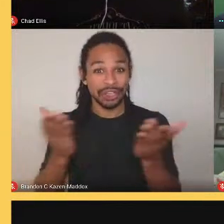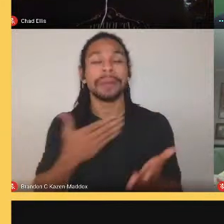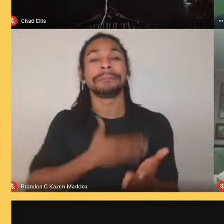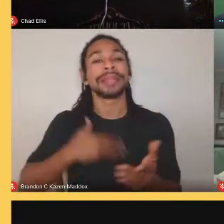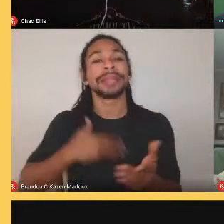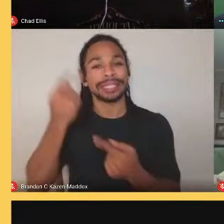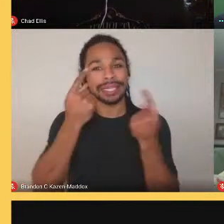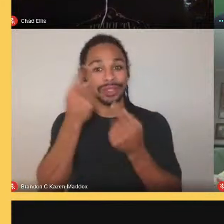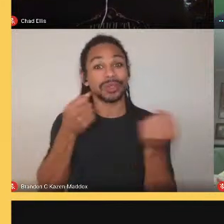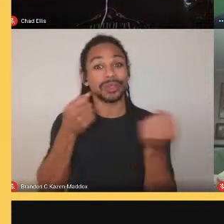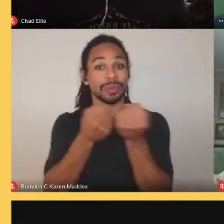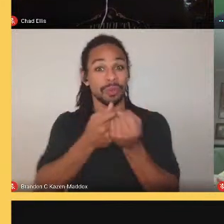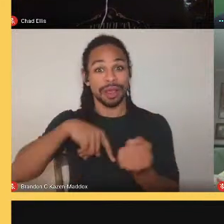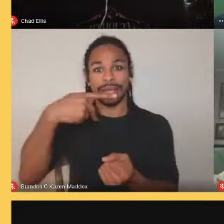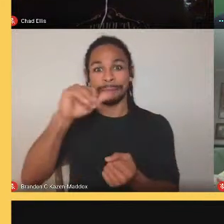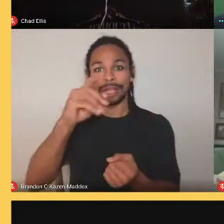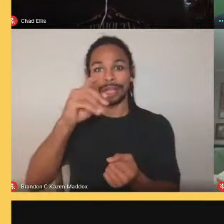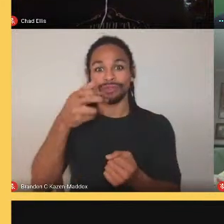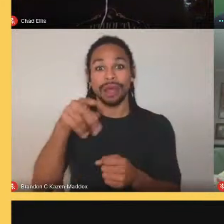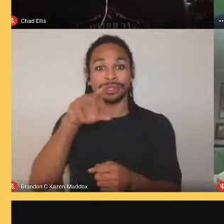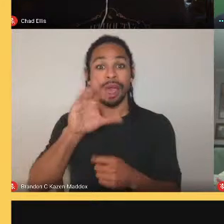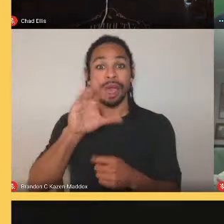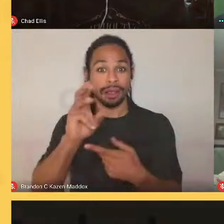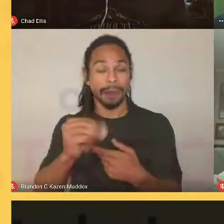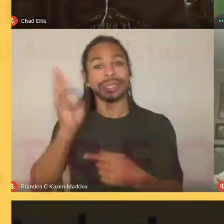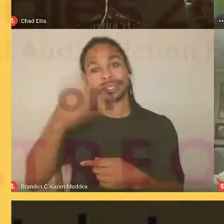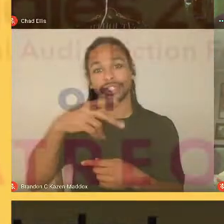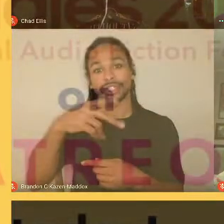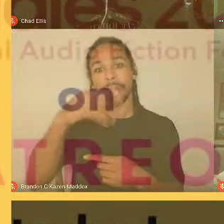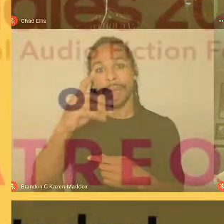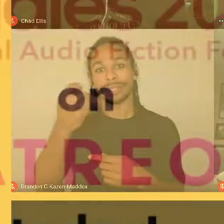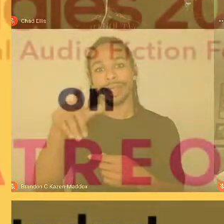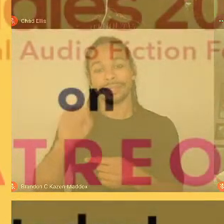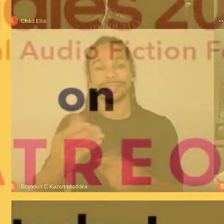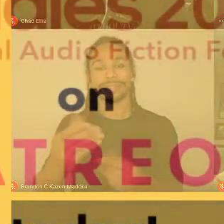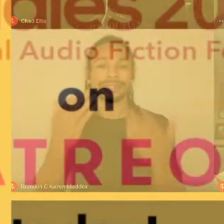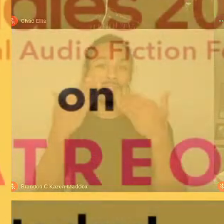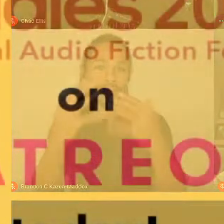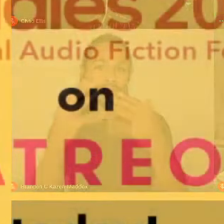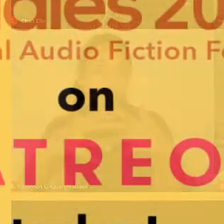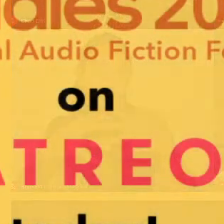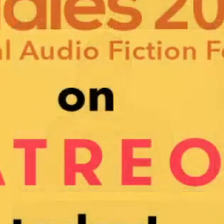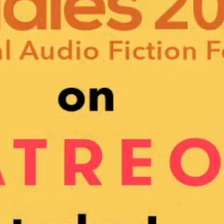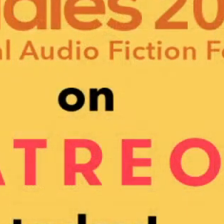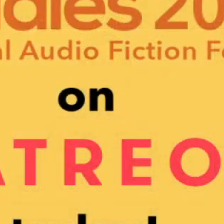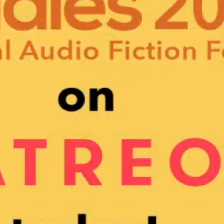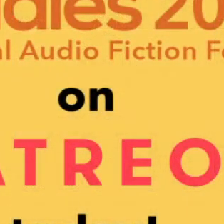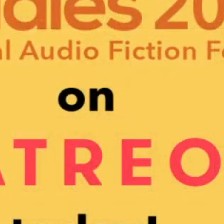patreon.com/podtales. Thank you all so much. Yay.